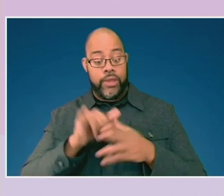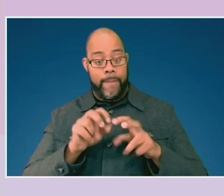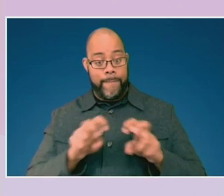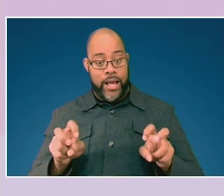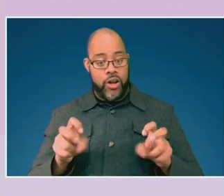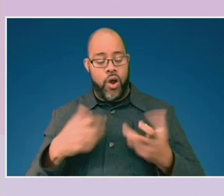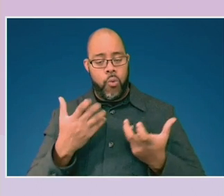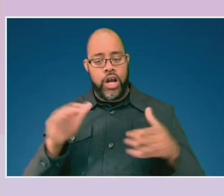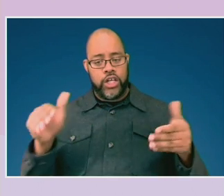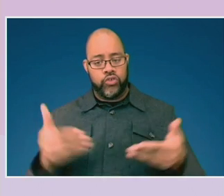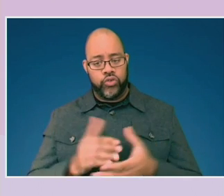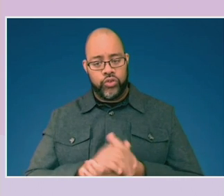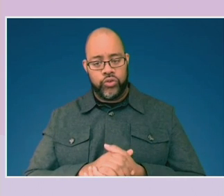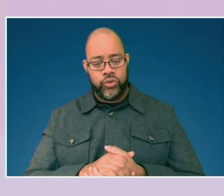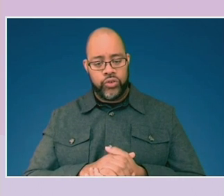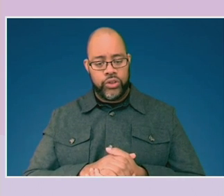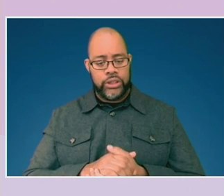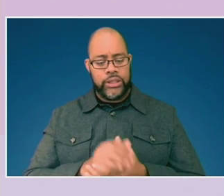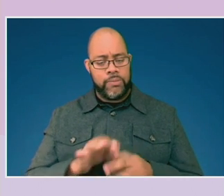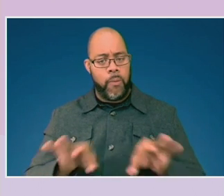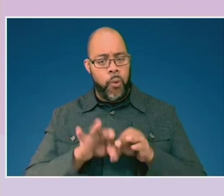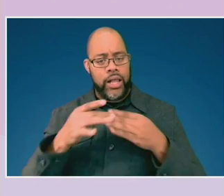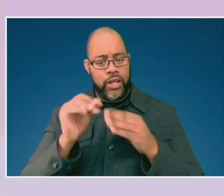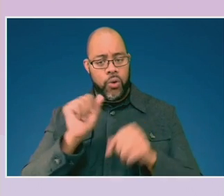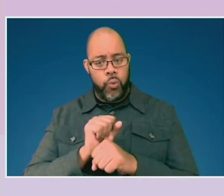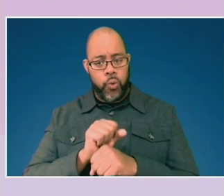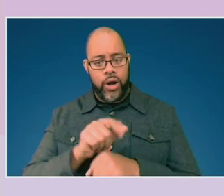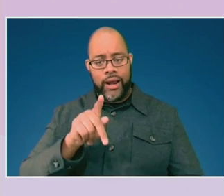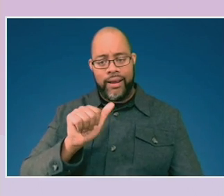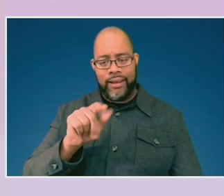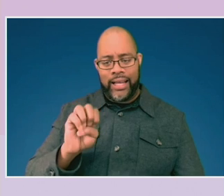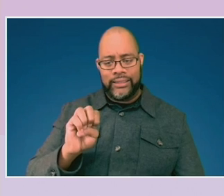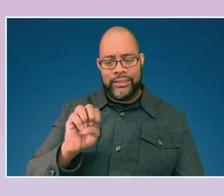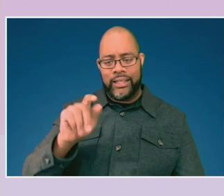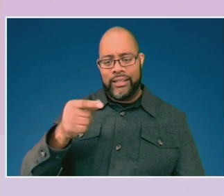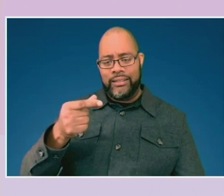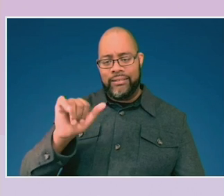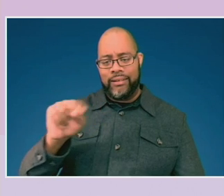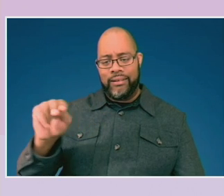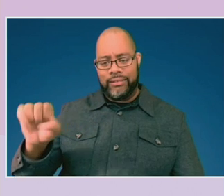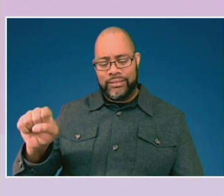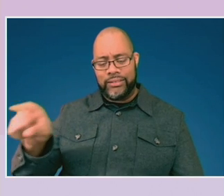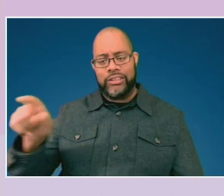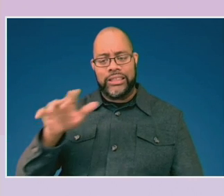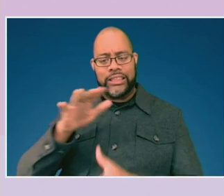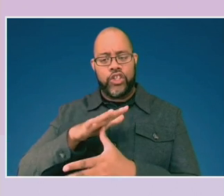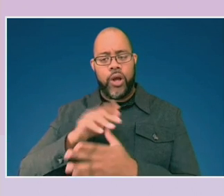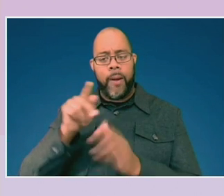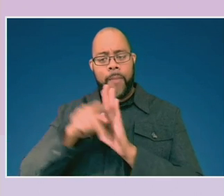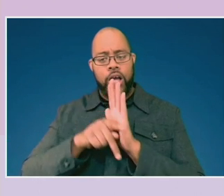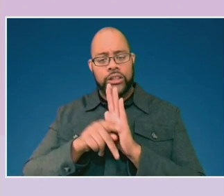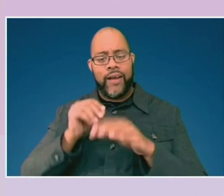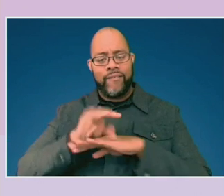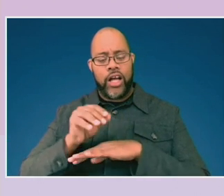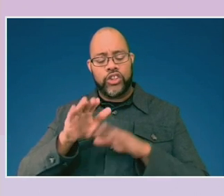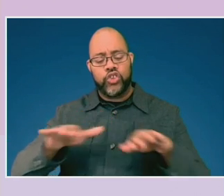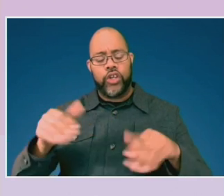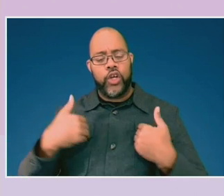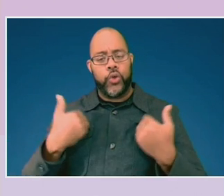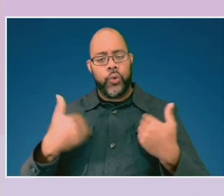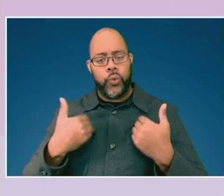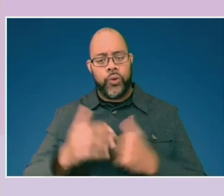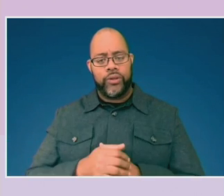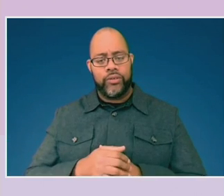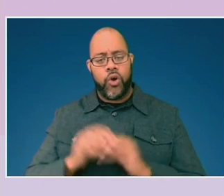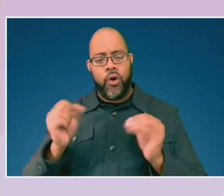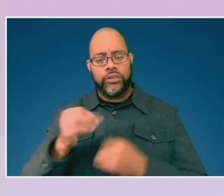to introduce a key leader in this work, Kate Guinness. She serves as Senior Policy Advisor for Children and Youth in the Office